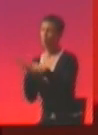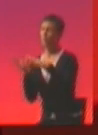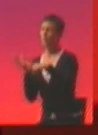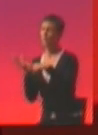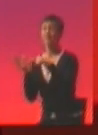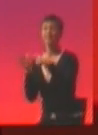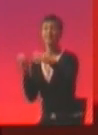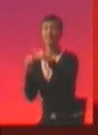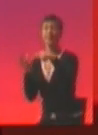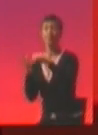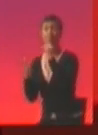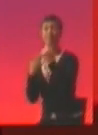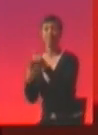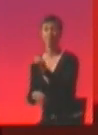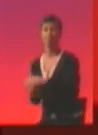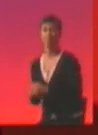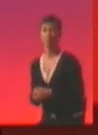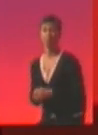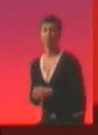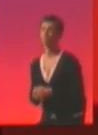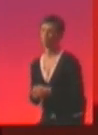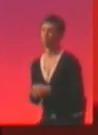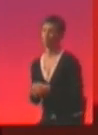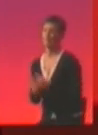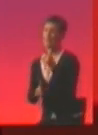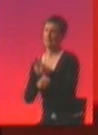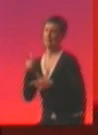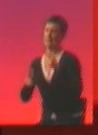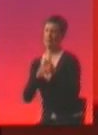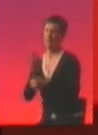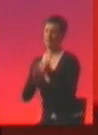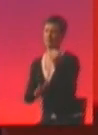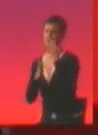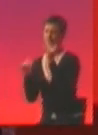Tebbett's advice would be. Go on a cycling proficiency course.